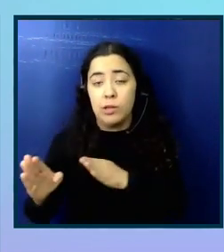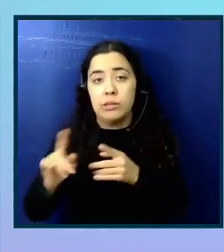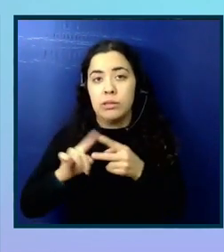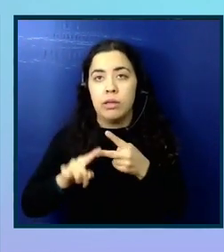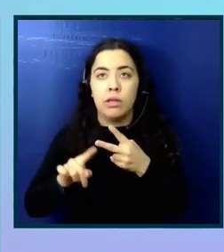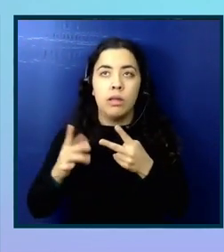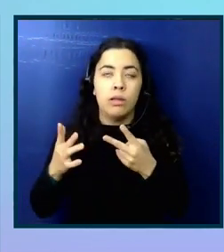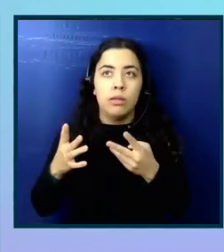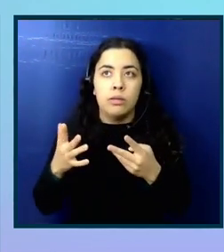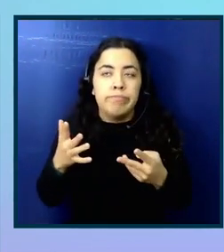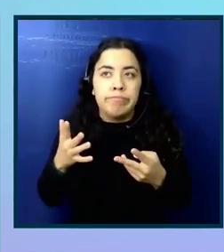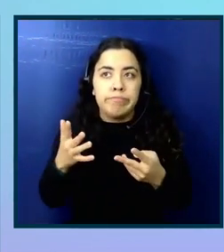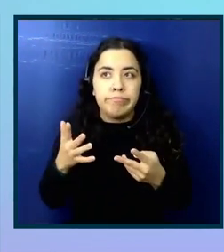of